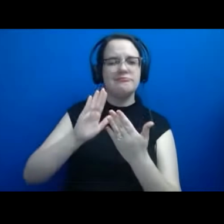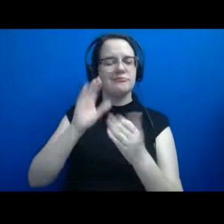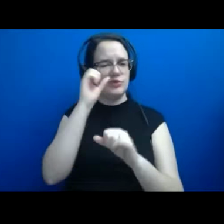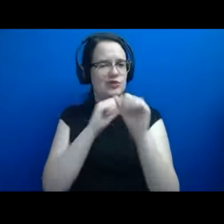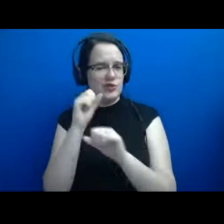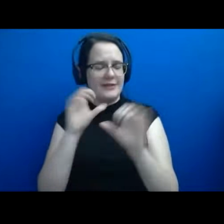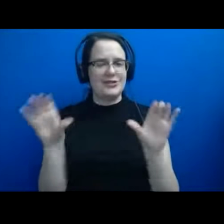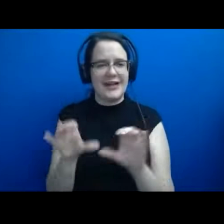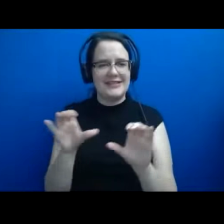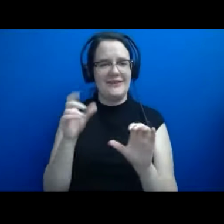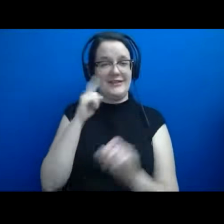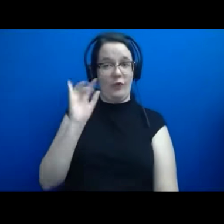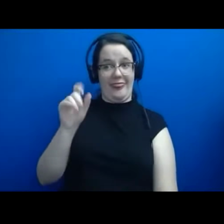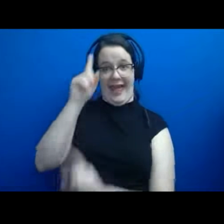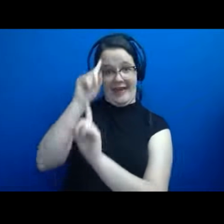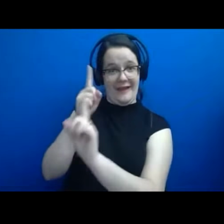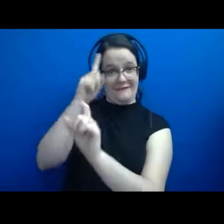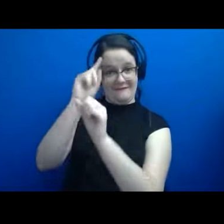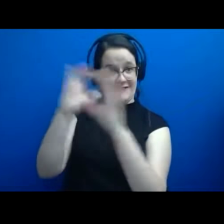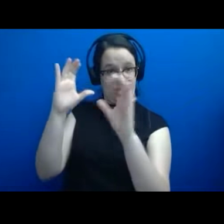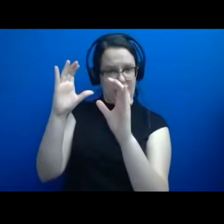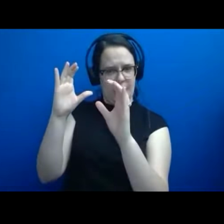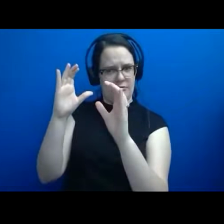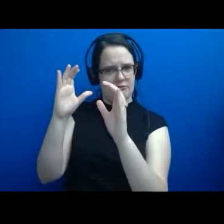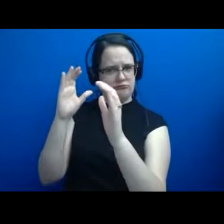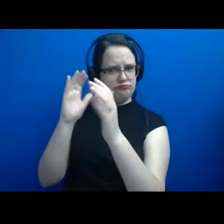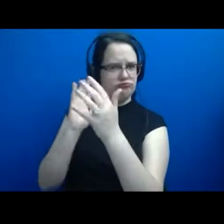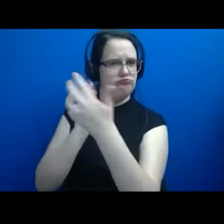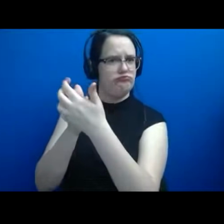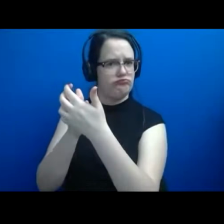that collective vision, right? So that we can be coordinated in our effort.